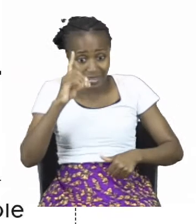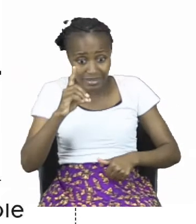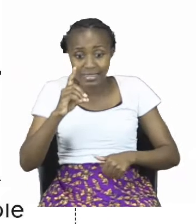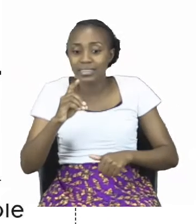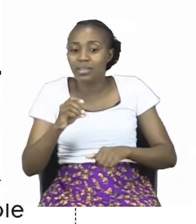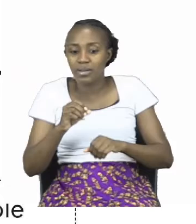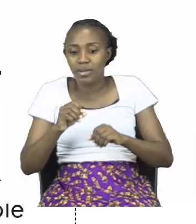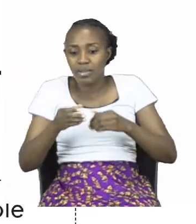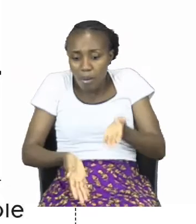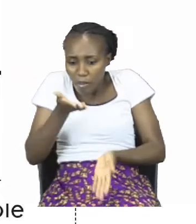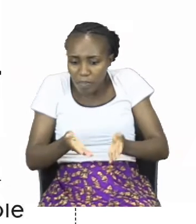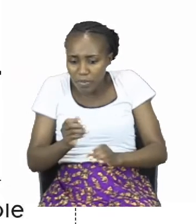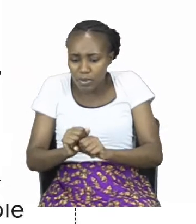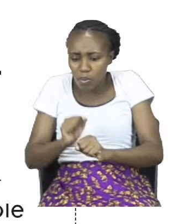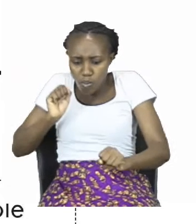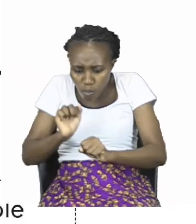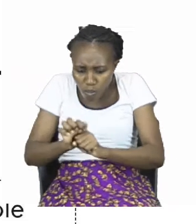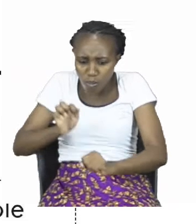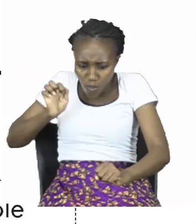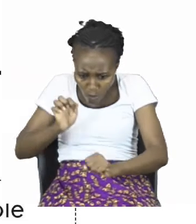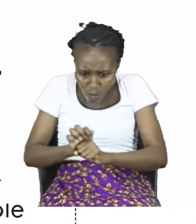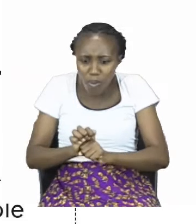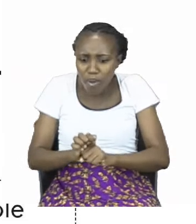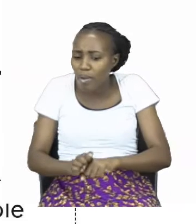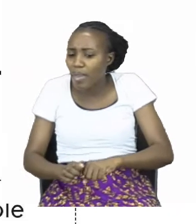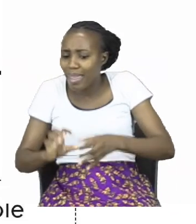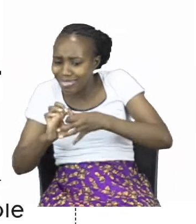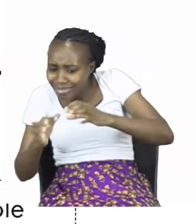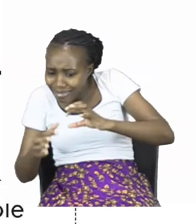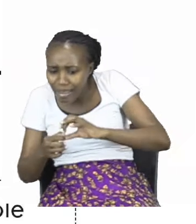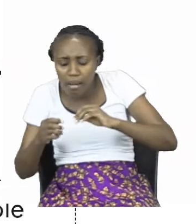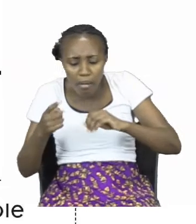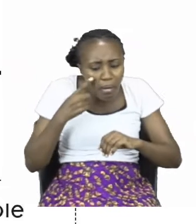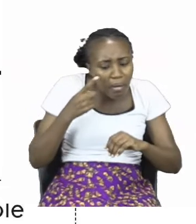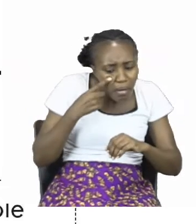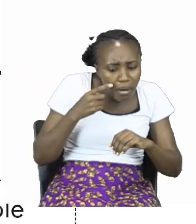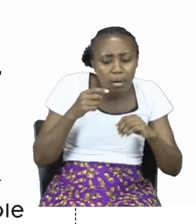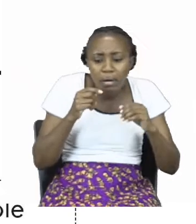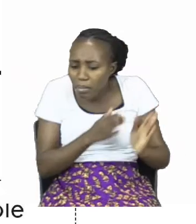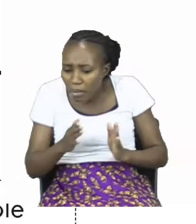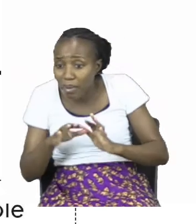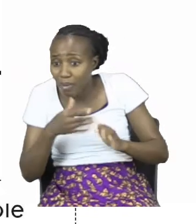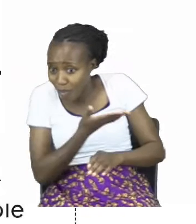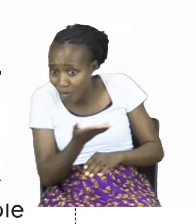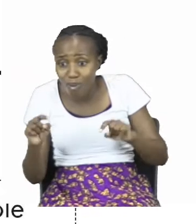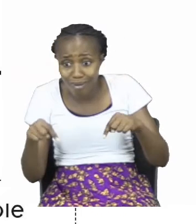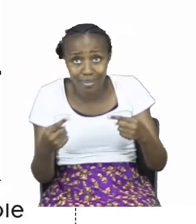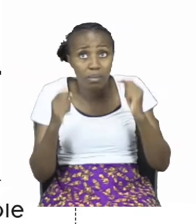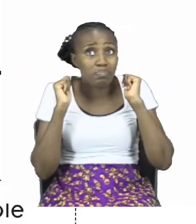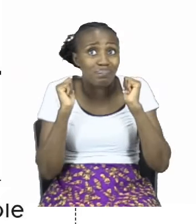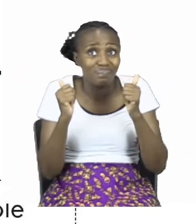He oiled the chain. He checked the frame of his bicycle to make sure everything